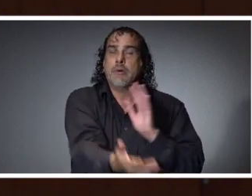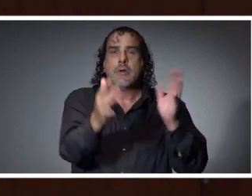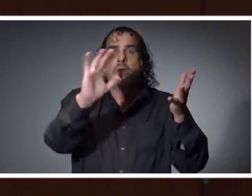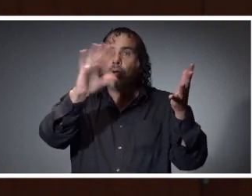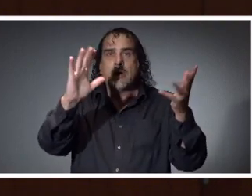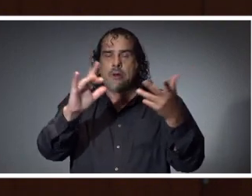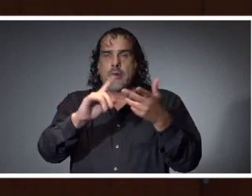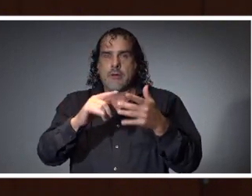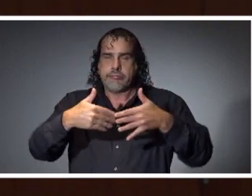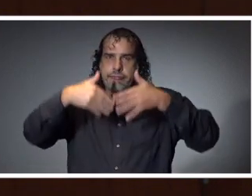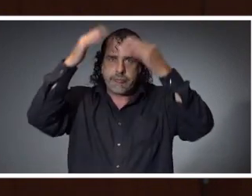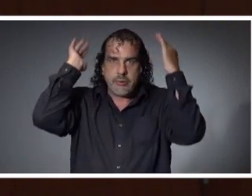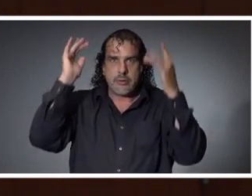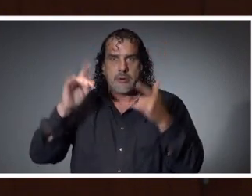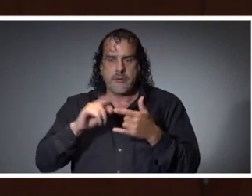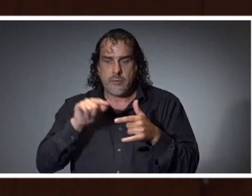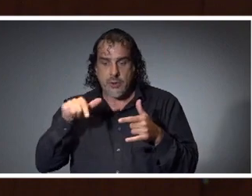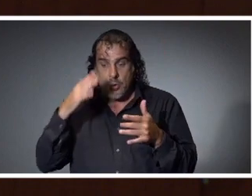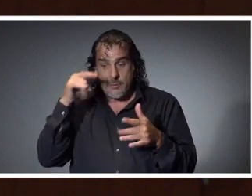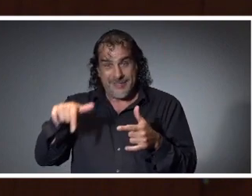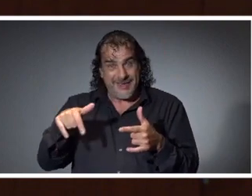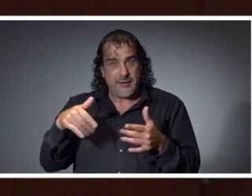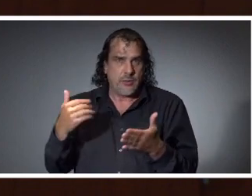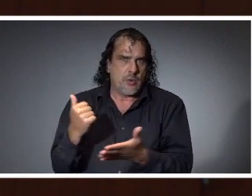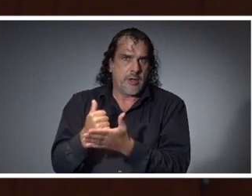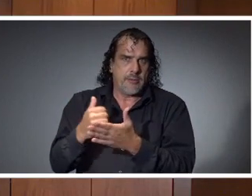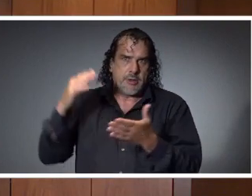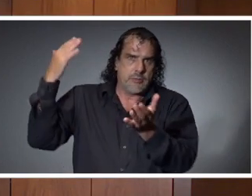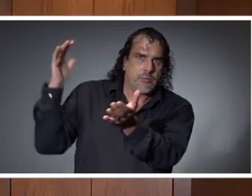So we're hoping this is a model that we can use going forward.